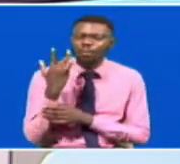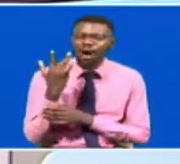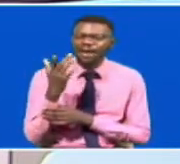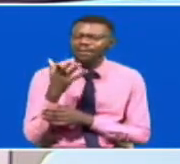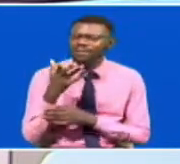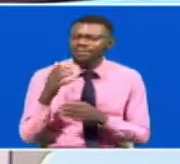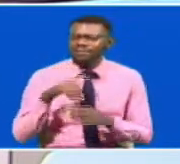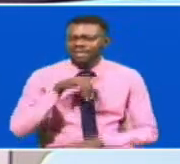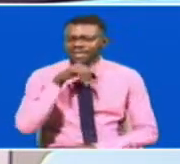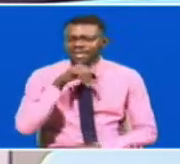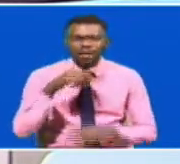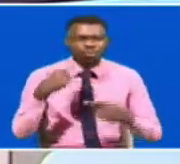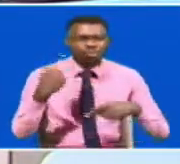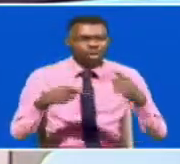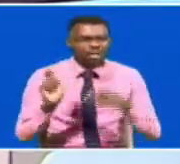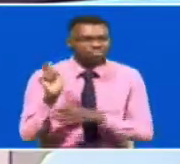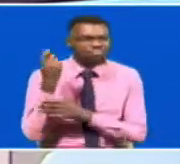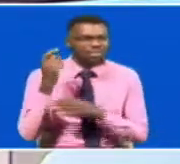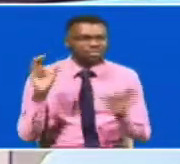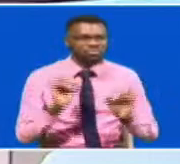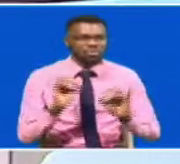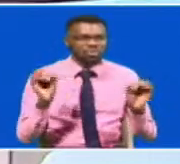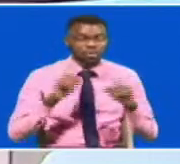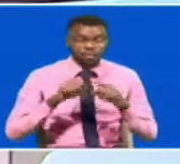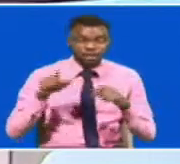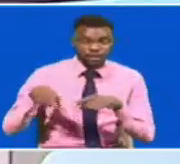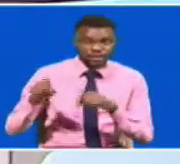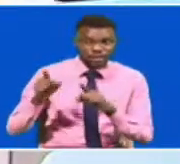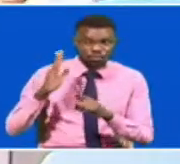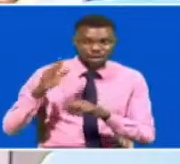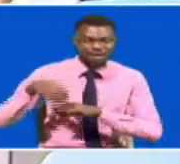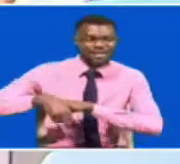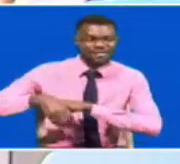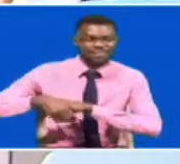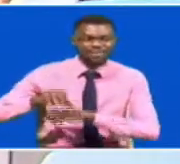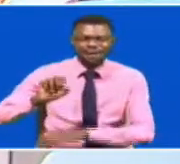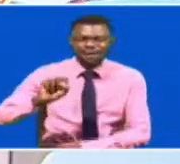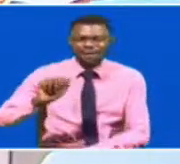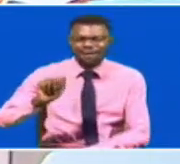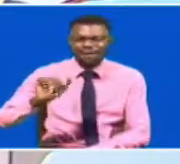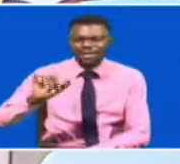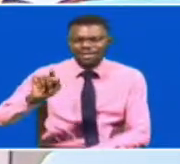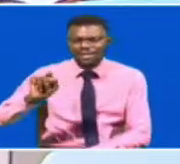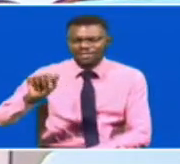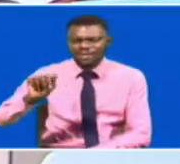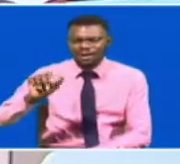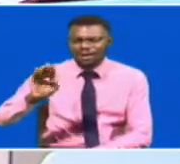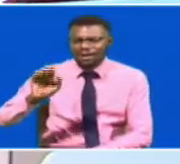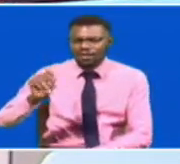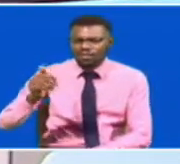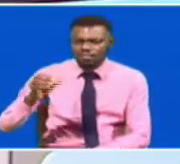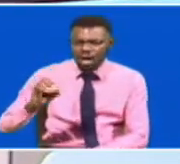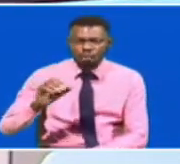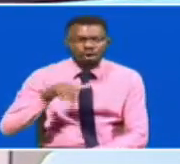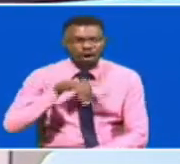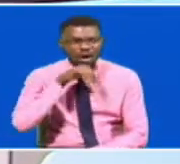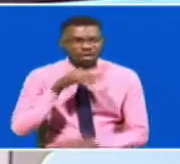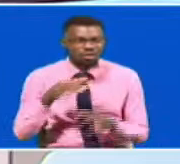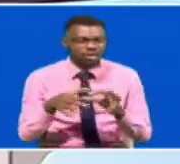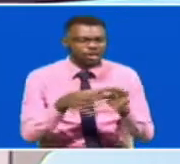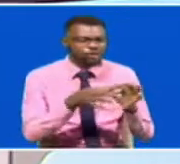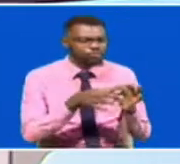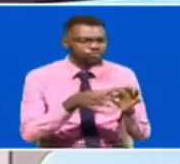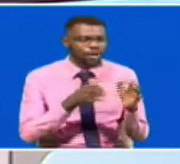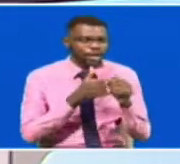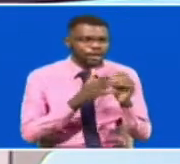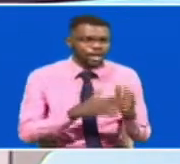played with, so that they're not so visible. But we'll find out from Saitabao Ole Kanchori, because Azimio la Umoja leader Raila Odinga's chief agent in last